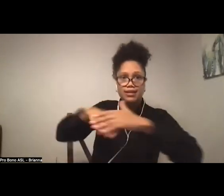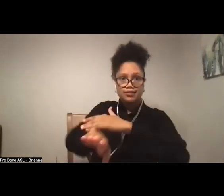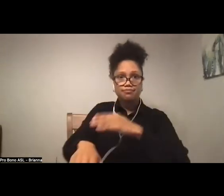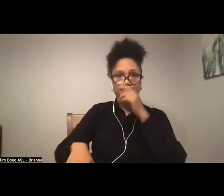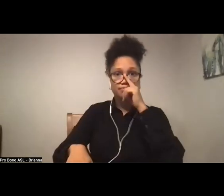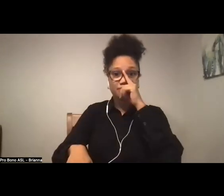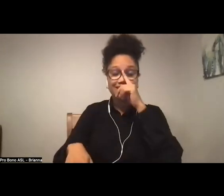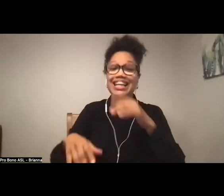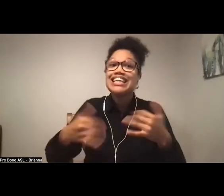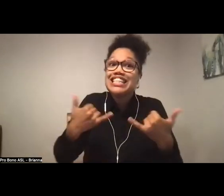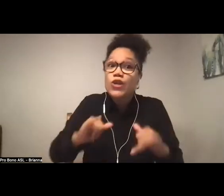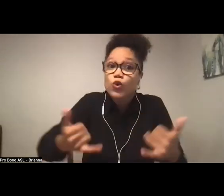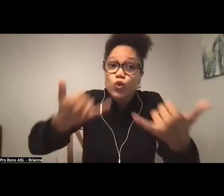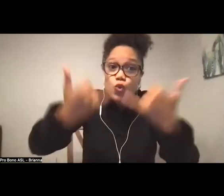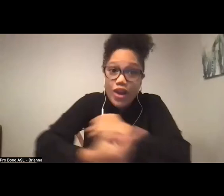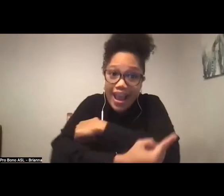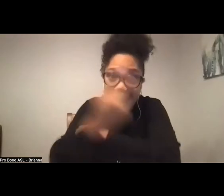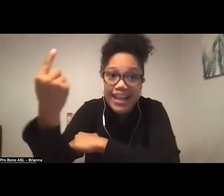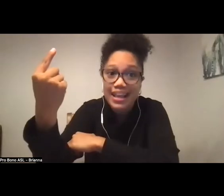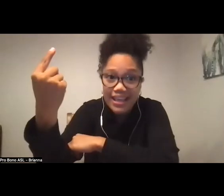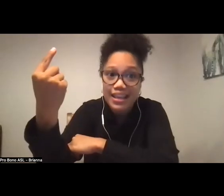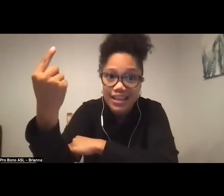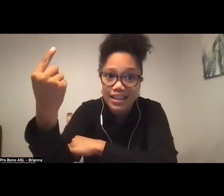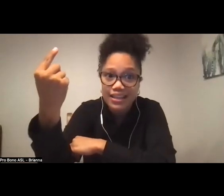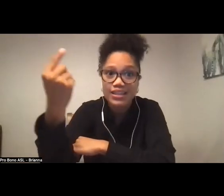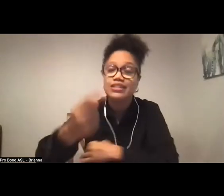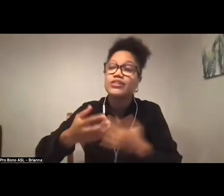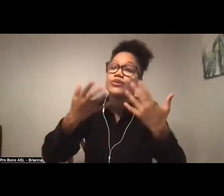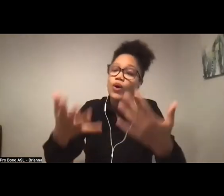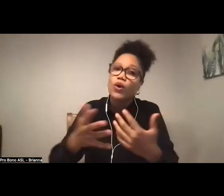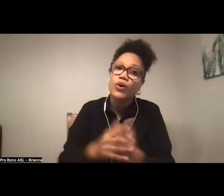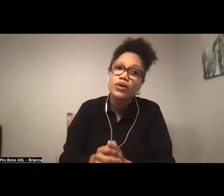in these times, you know what I mean? So I found that really